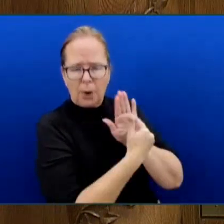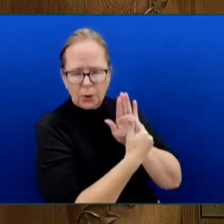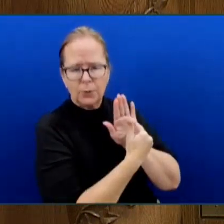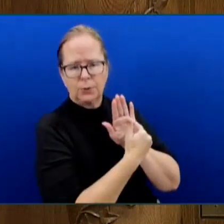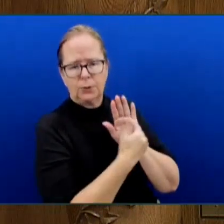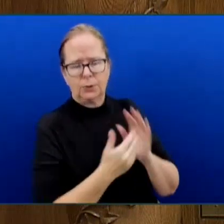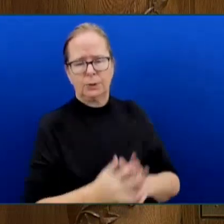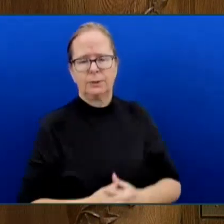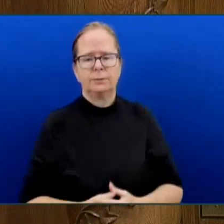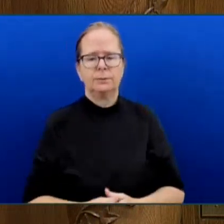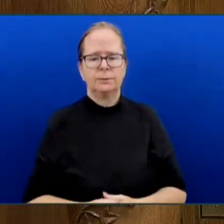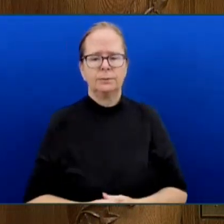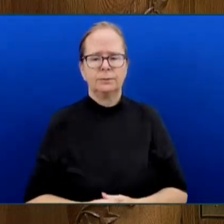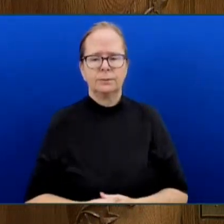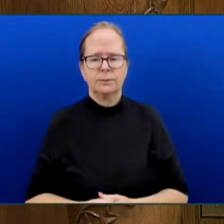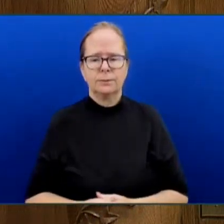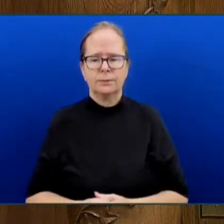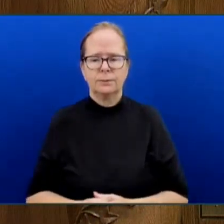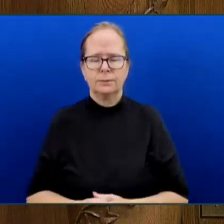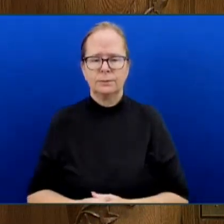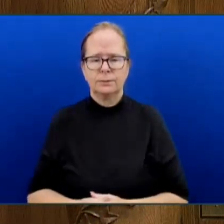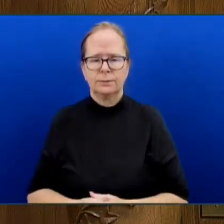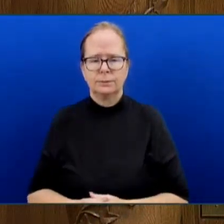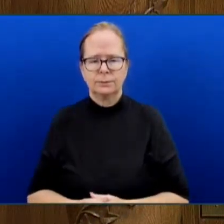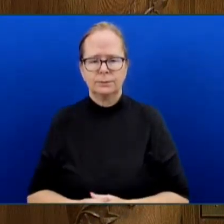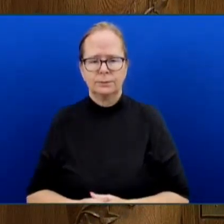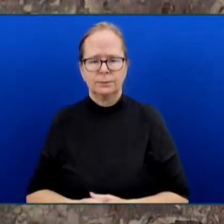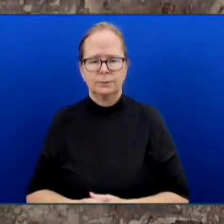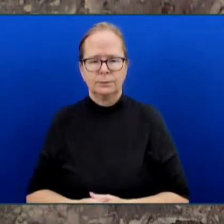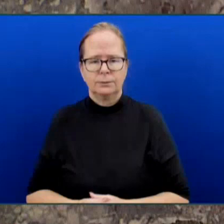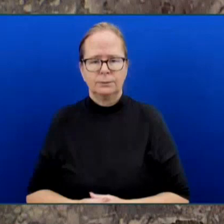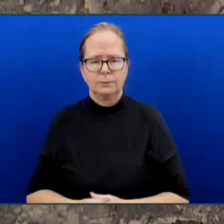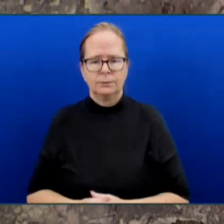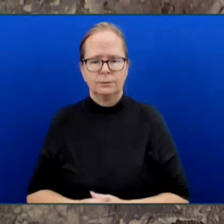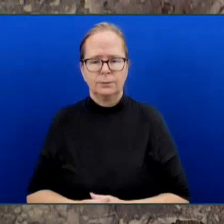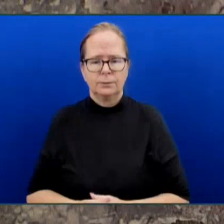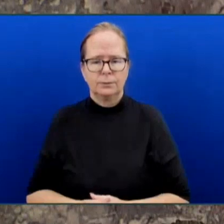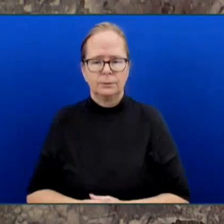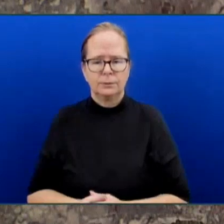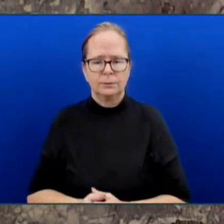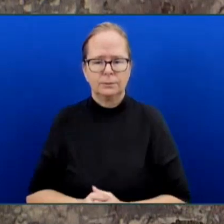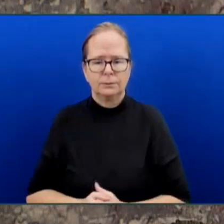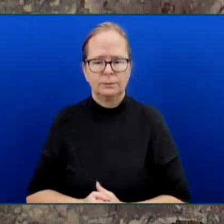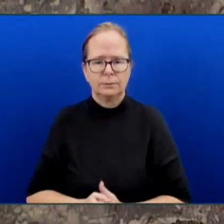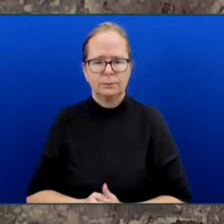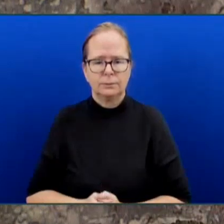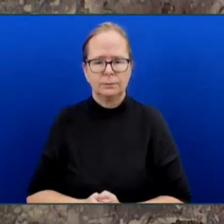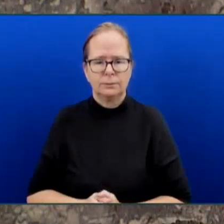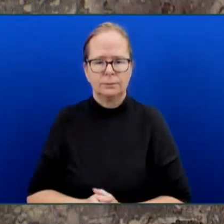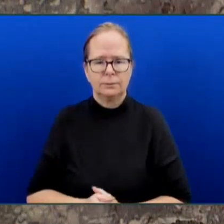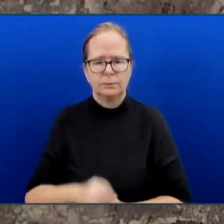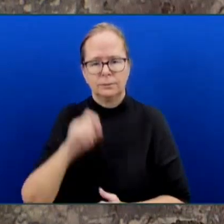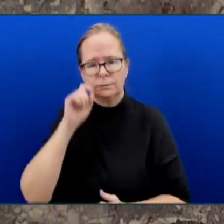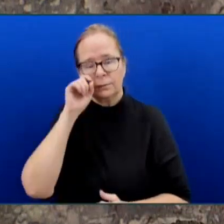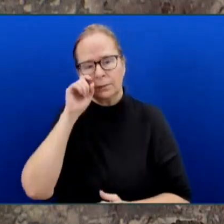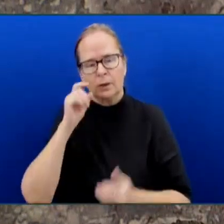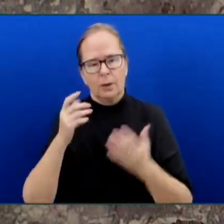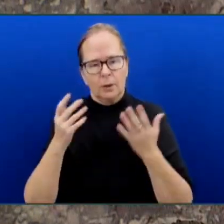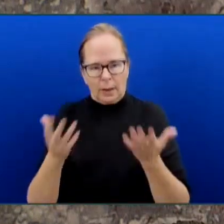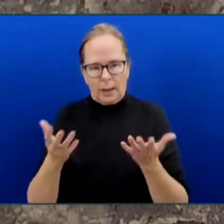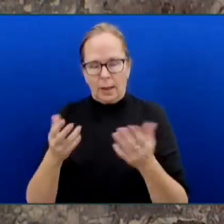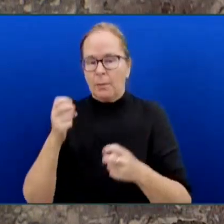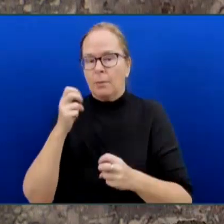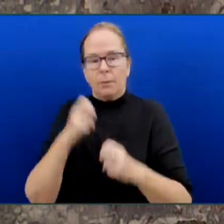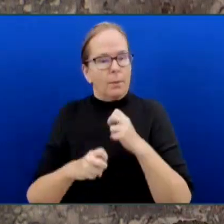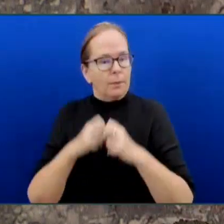Leader of the Official Opposition, supplemental. Well, thank you, Mr. Speaker. The problem is their so-called hard work has actually got us